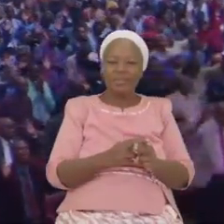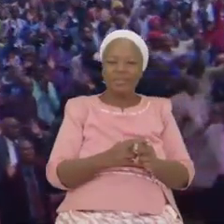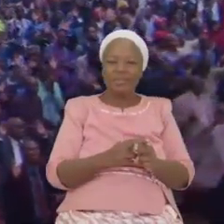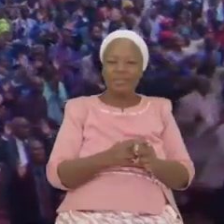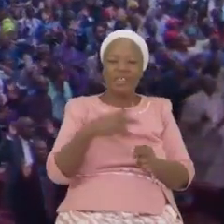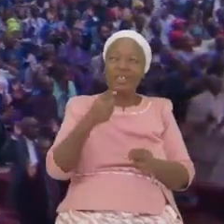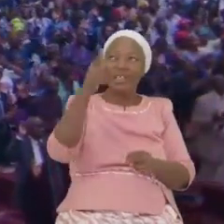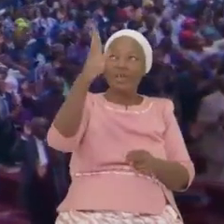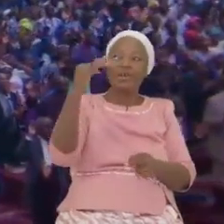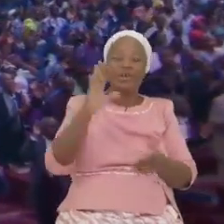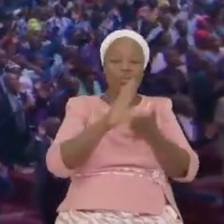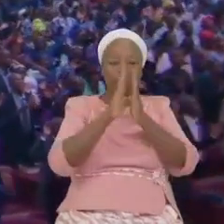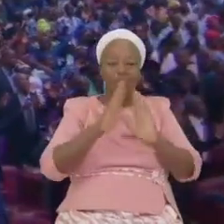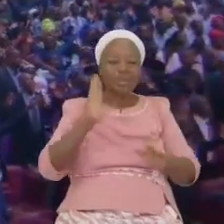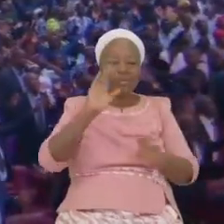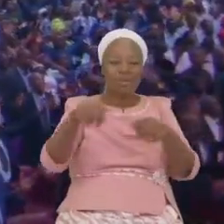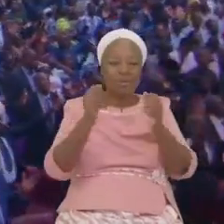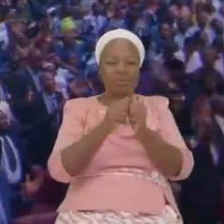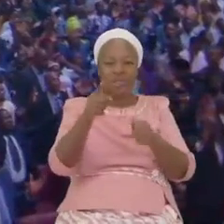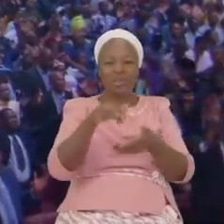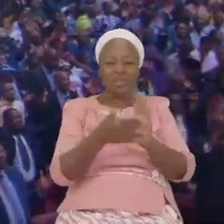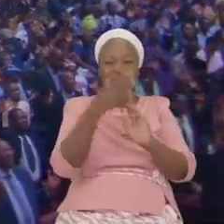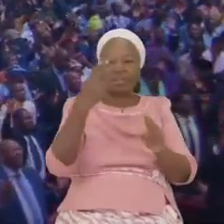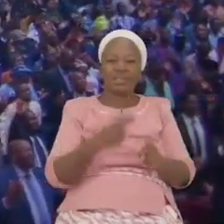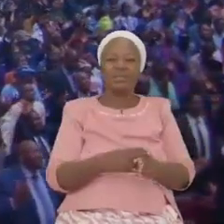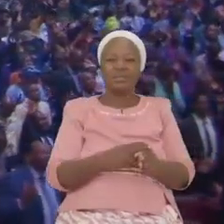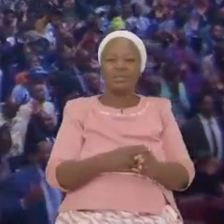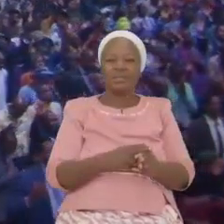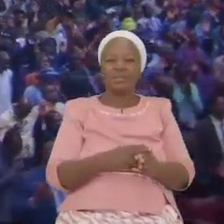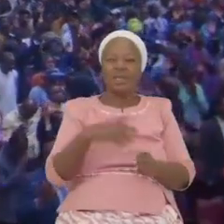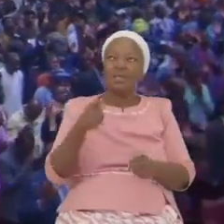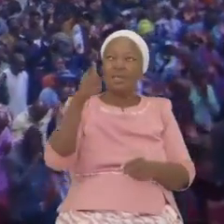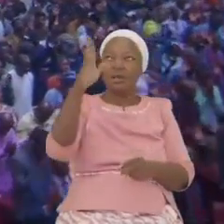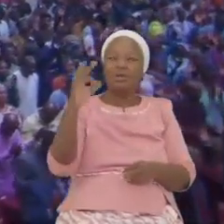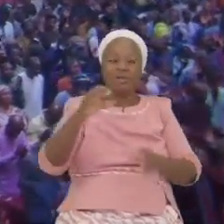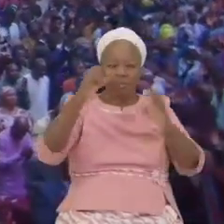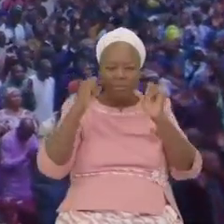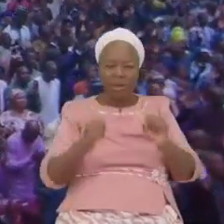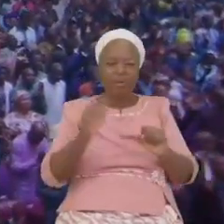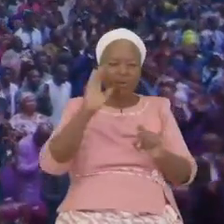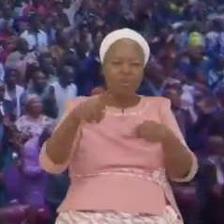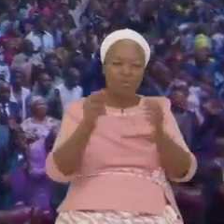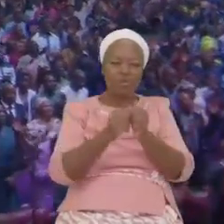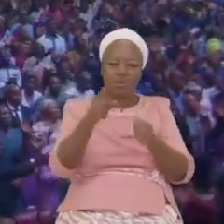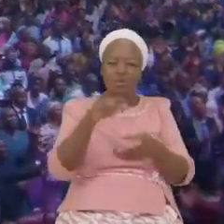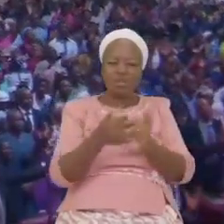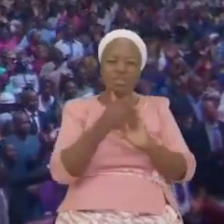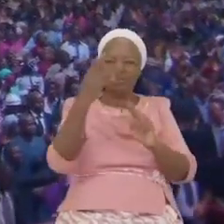The God of peace will go with you. The God of power will go with